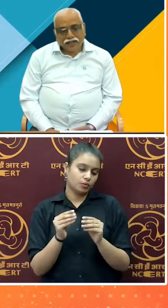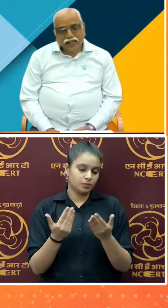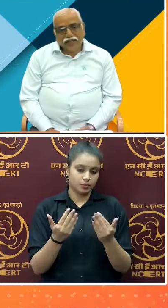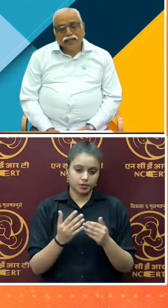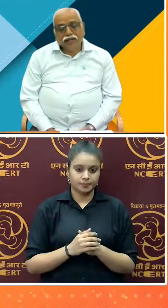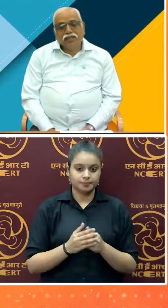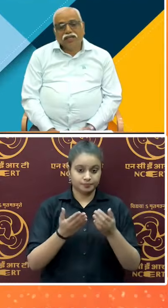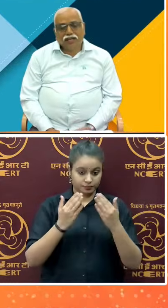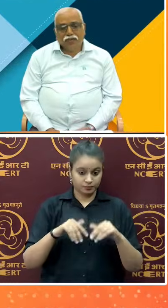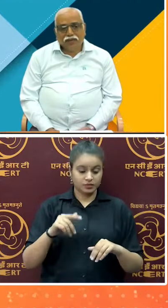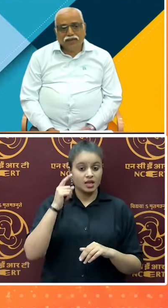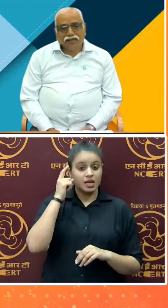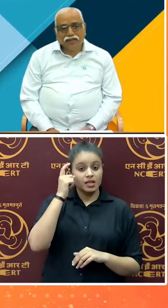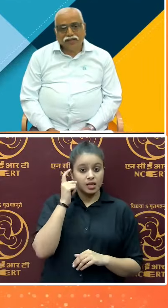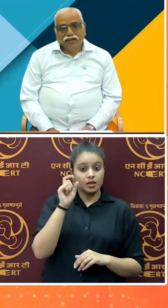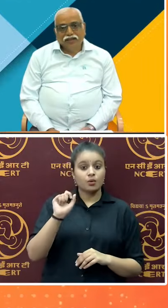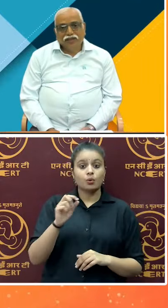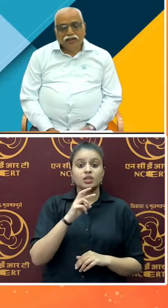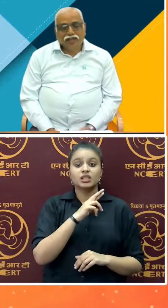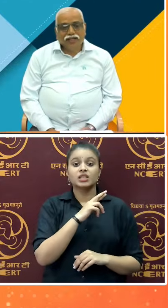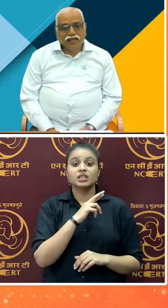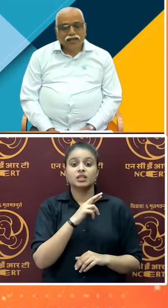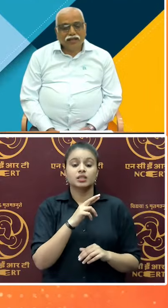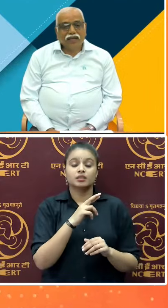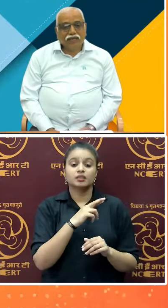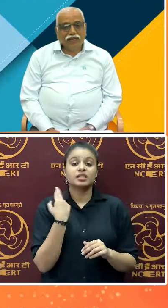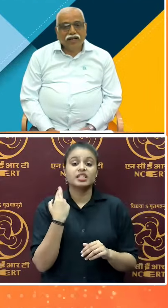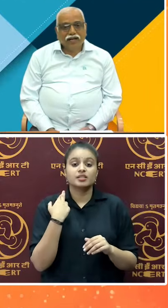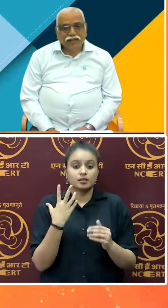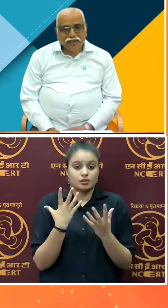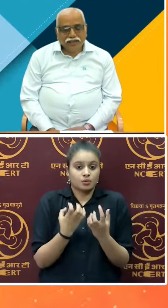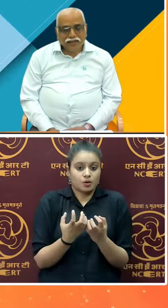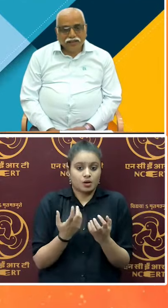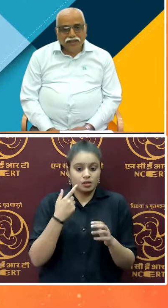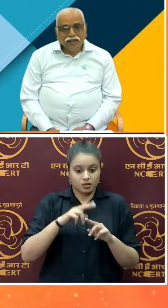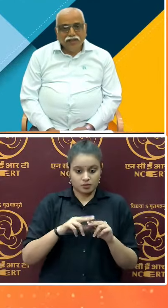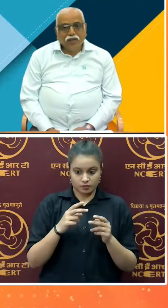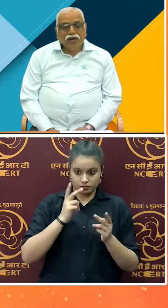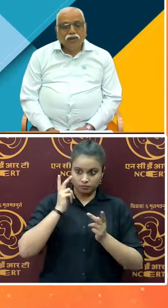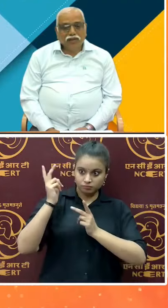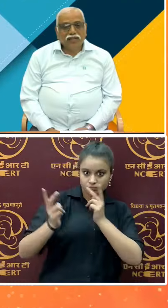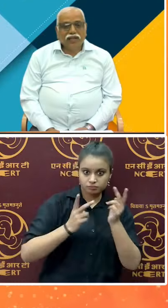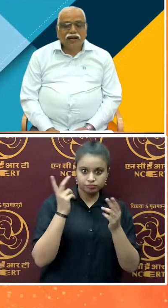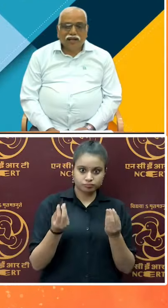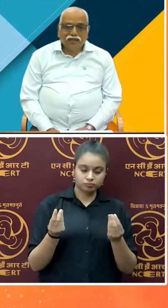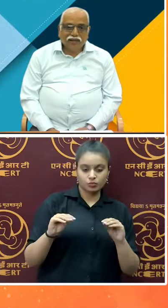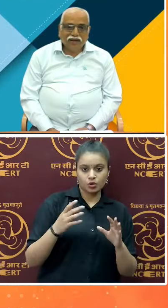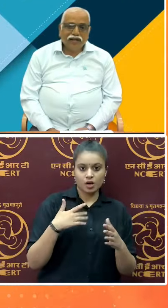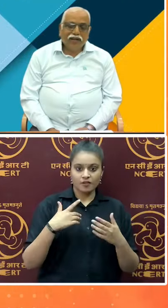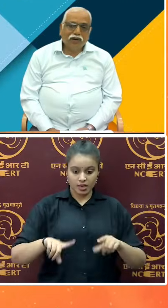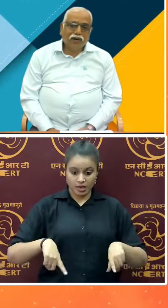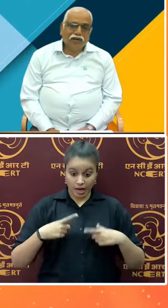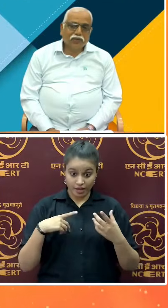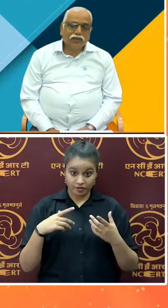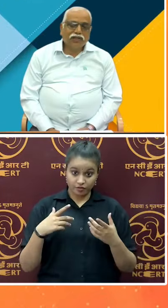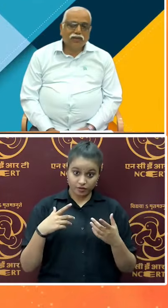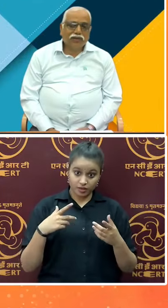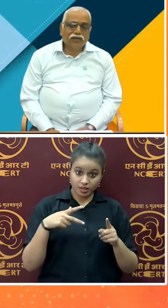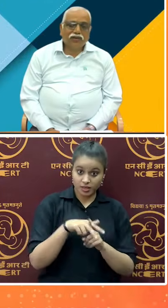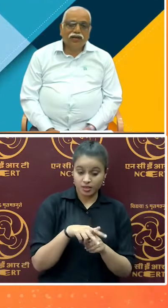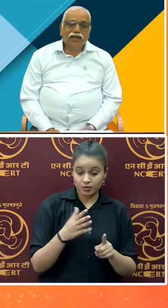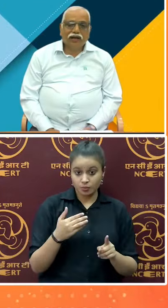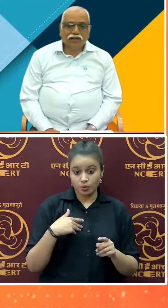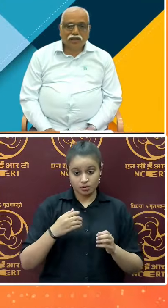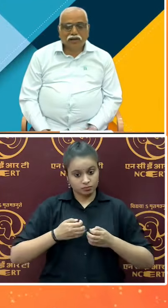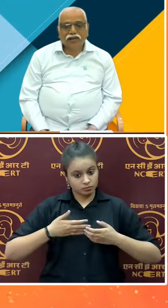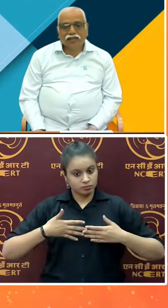they are taking the risk-taking behaviors. So that is, here they are very adventurous. They want to risk their life, and they want to expose themselves